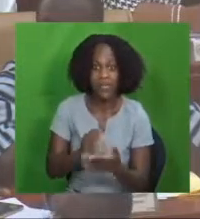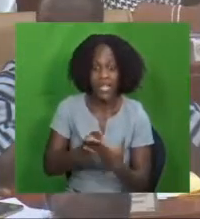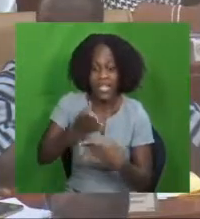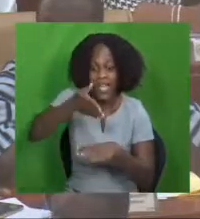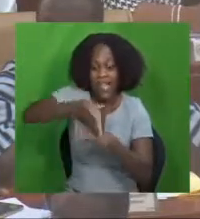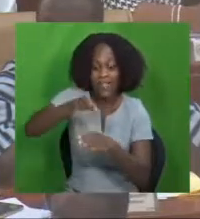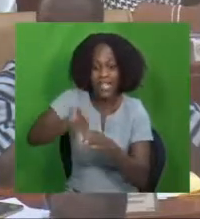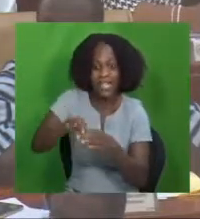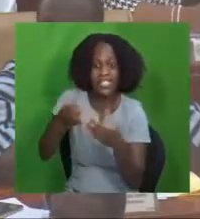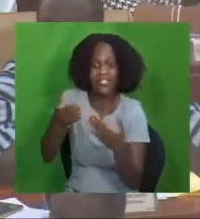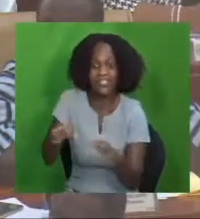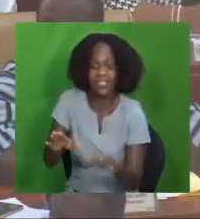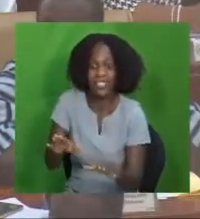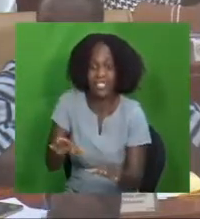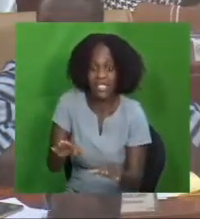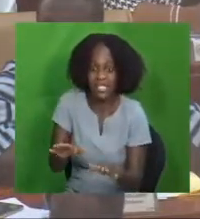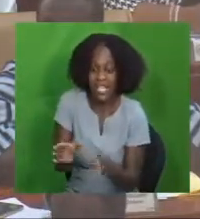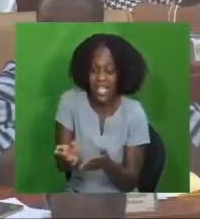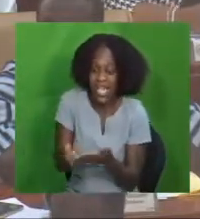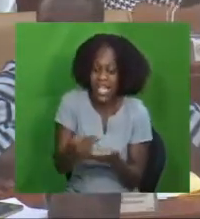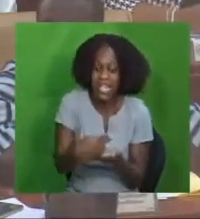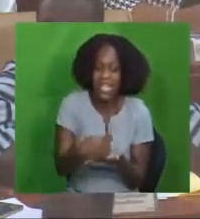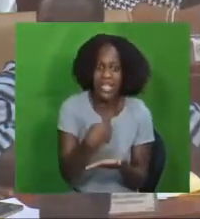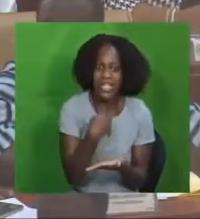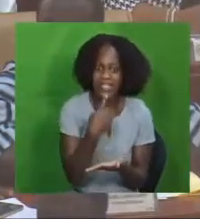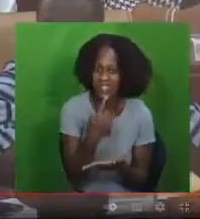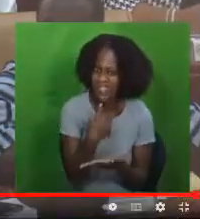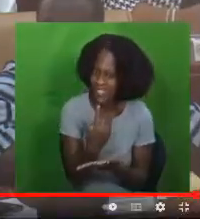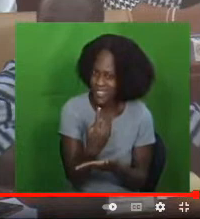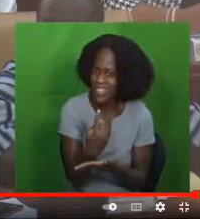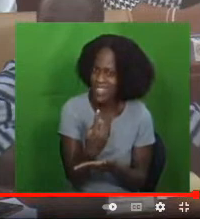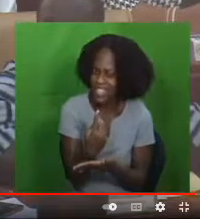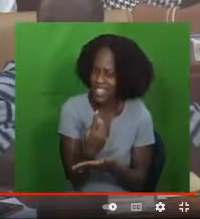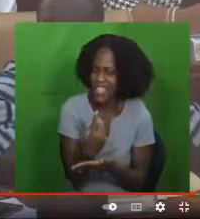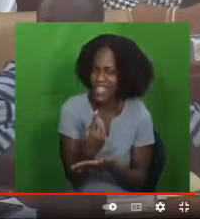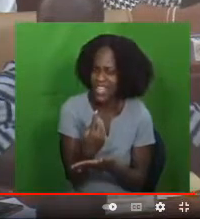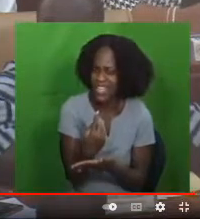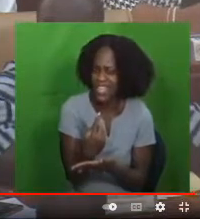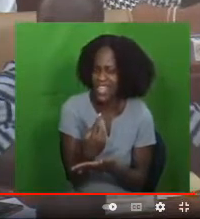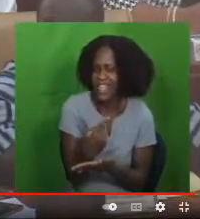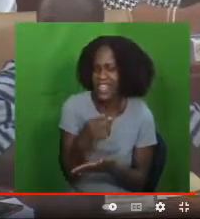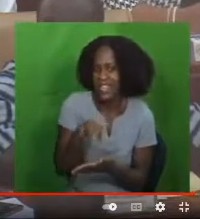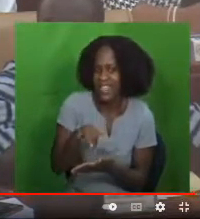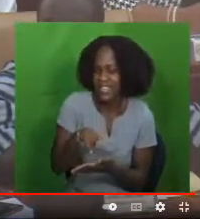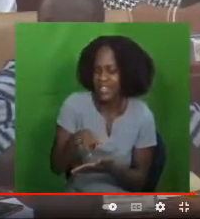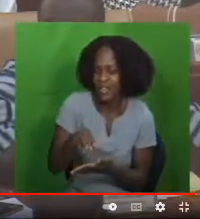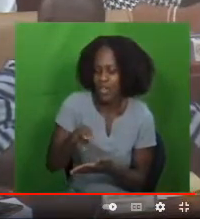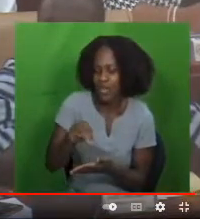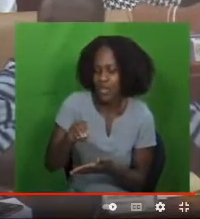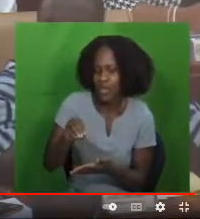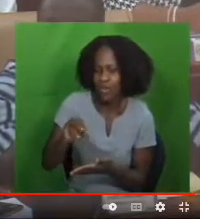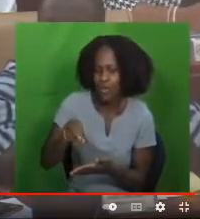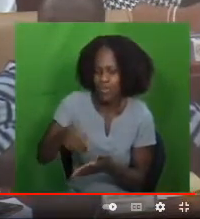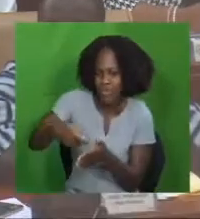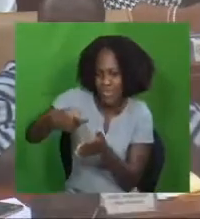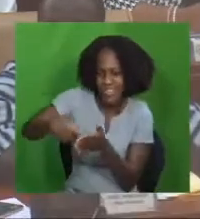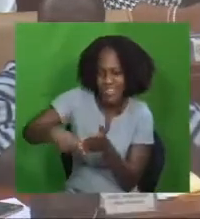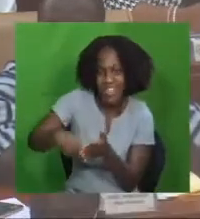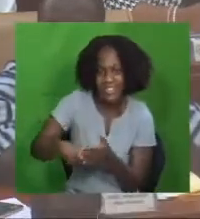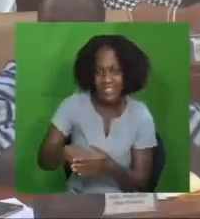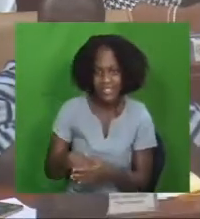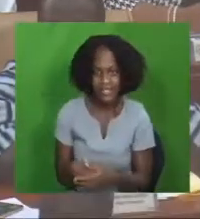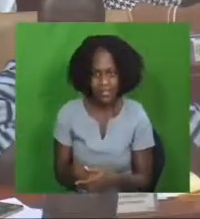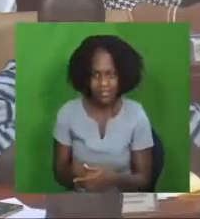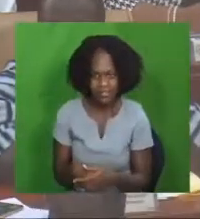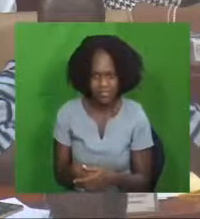over, they make a U-turn and turn around to tax the ordinary Ghanaian. Mr. Speaker, what